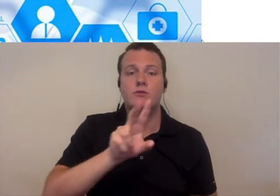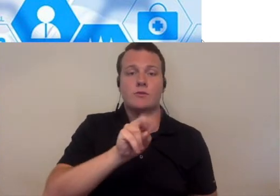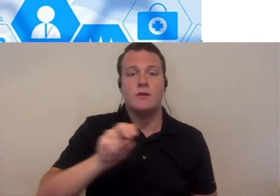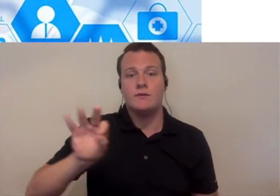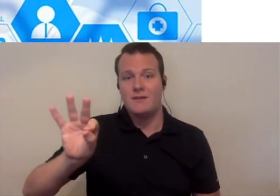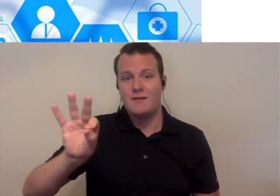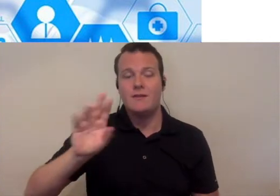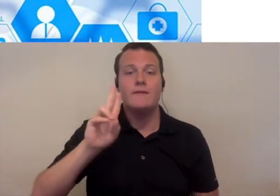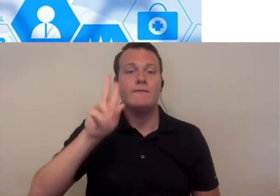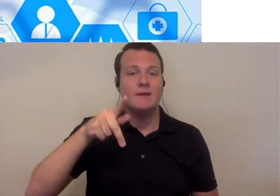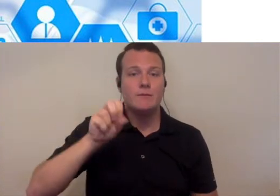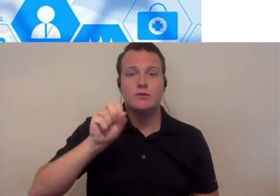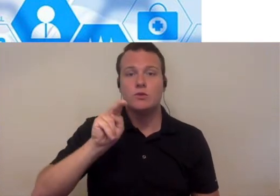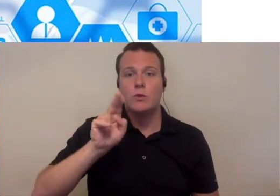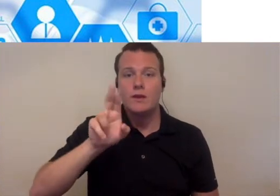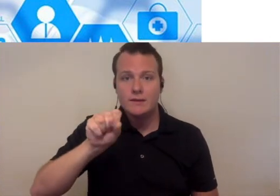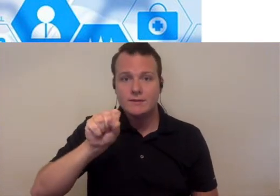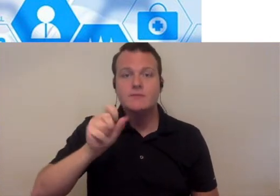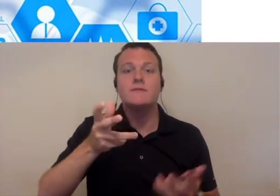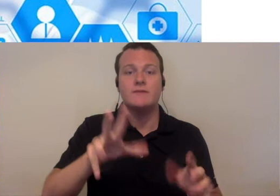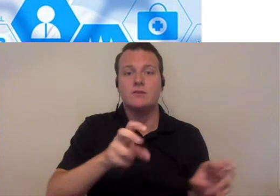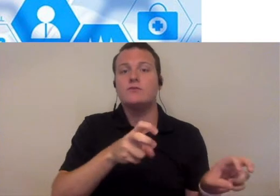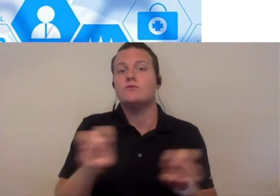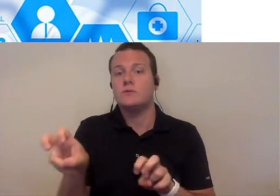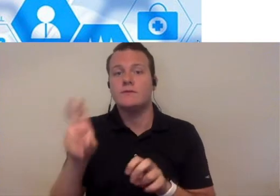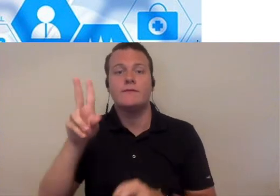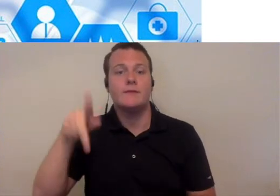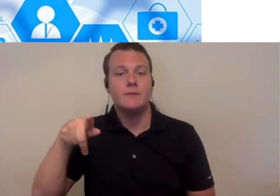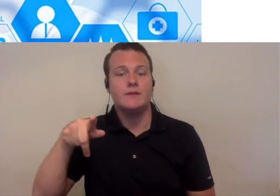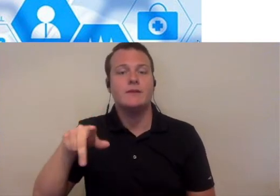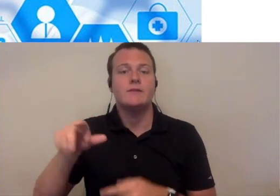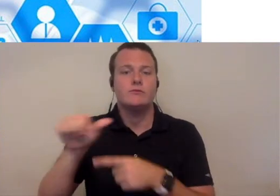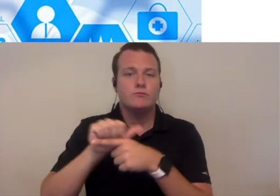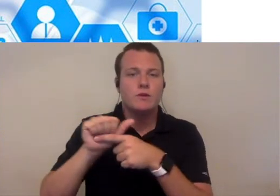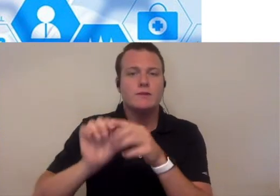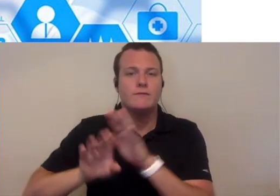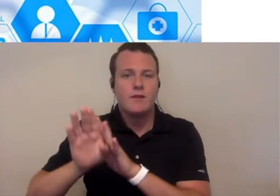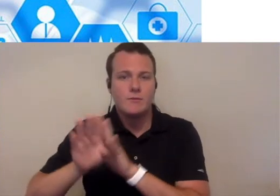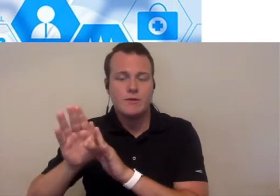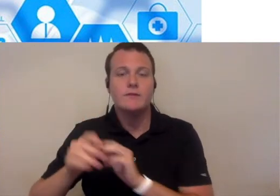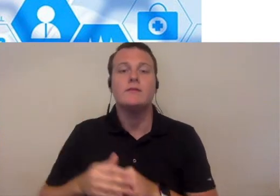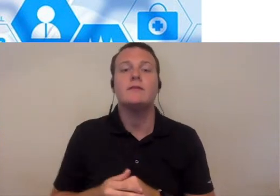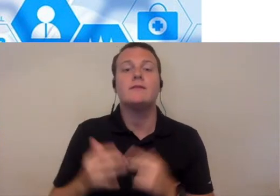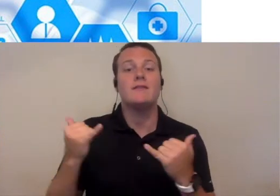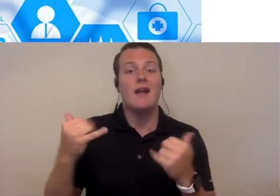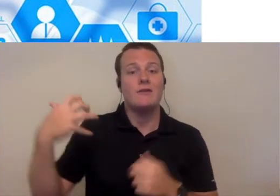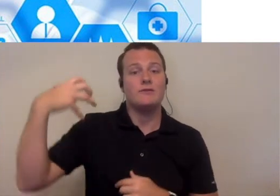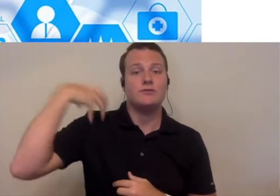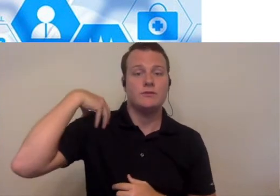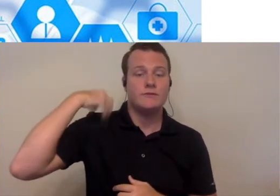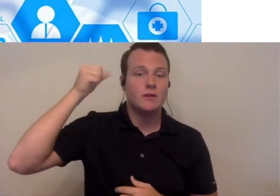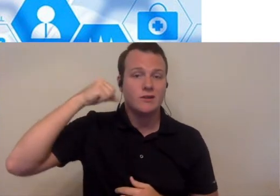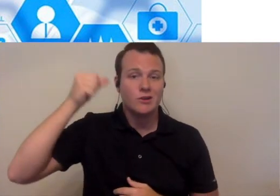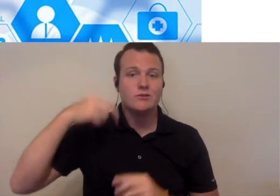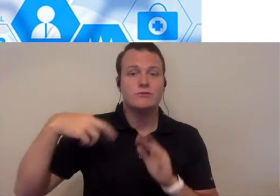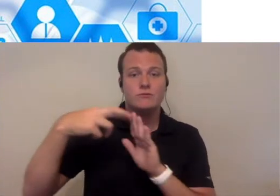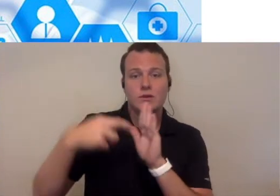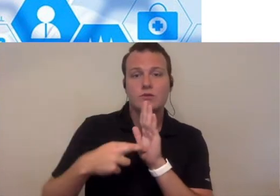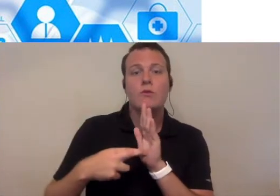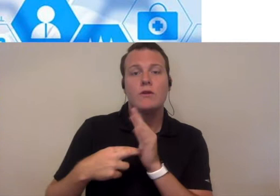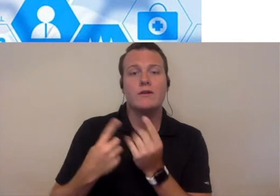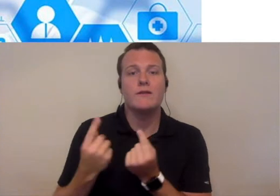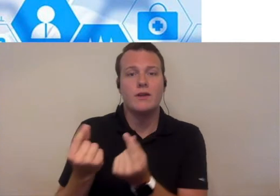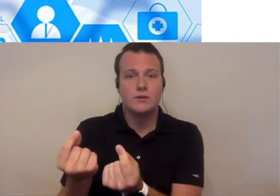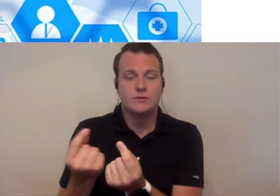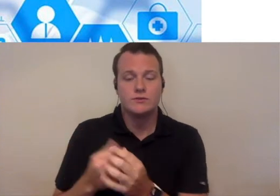as VP of SONUS, then moved to VP of Training and Development, and currently Chief of Audiology and Regulatory